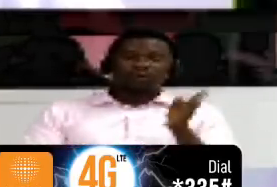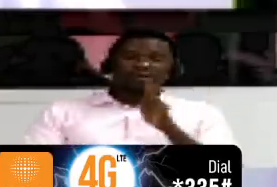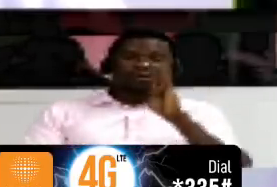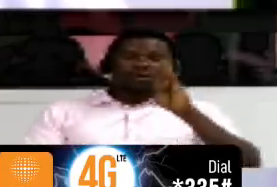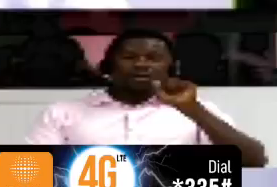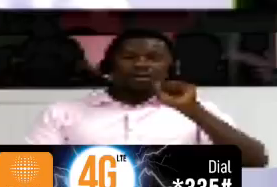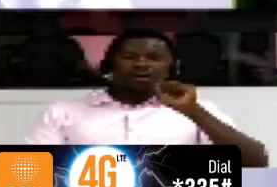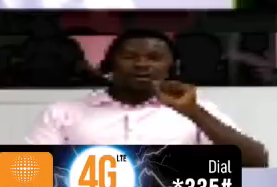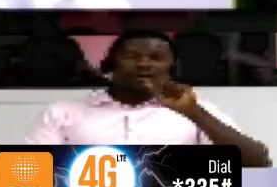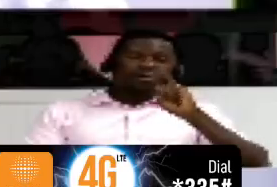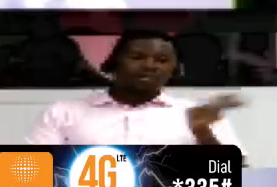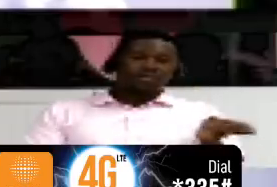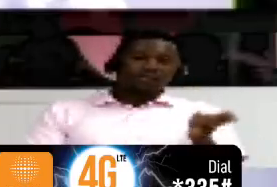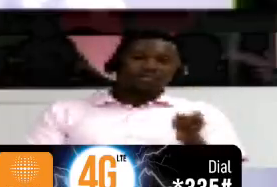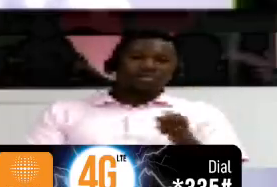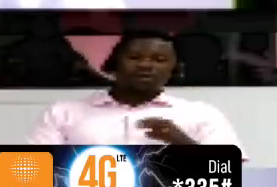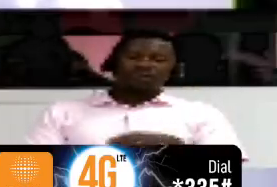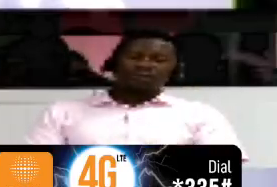me to the